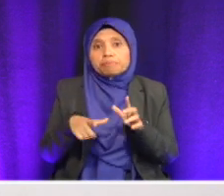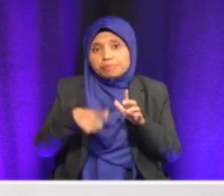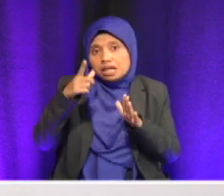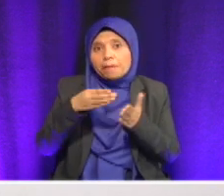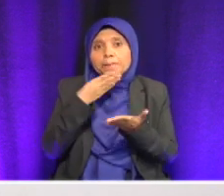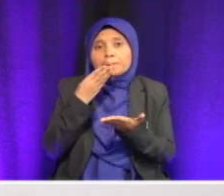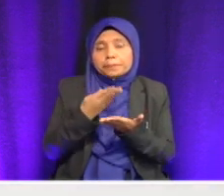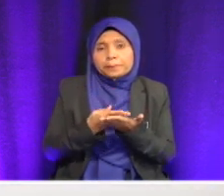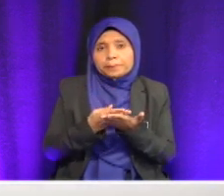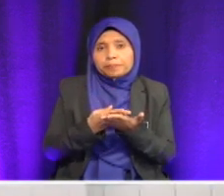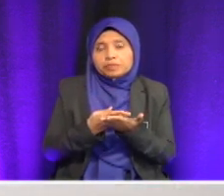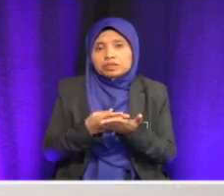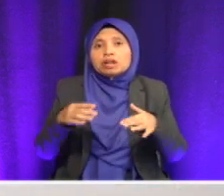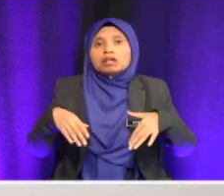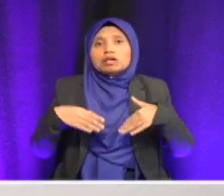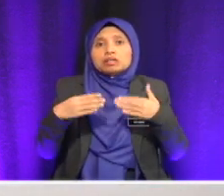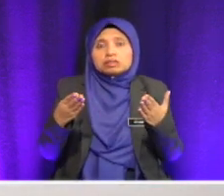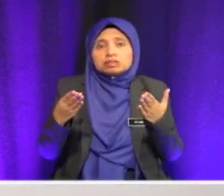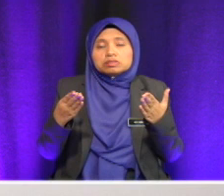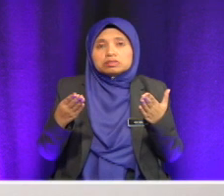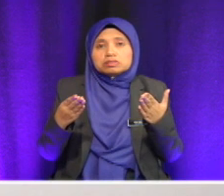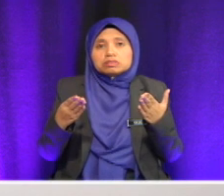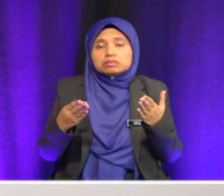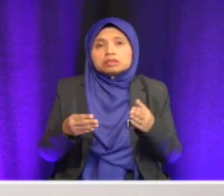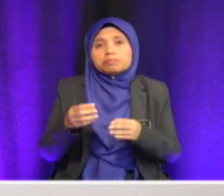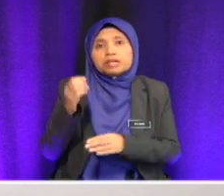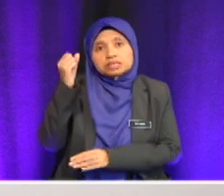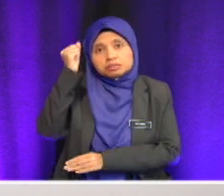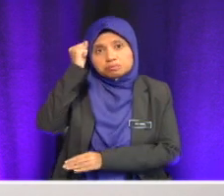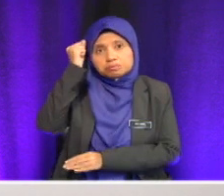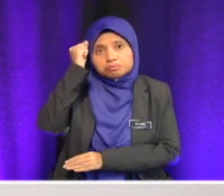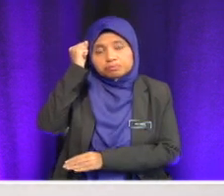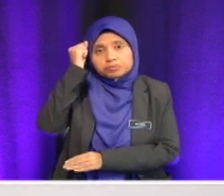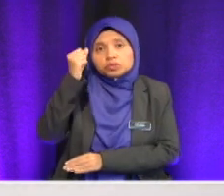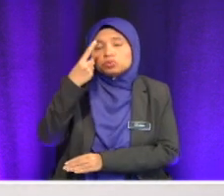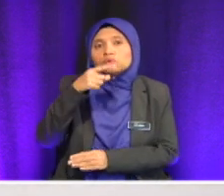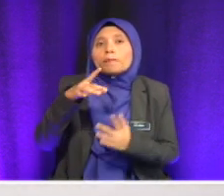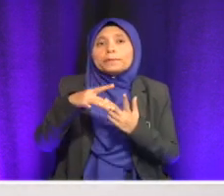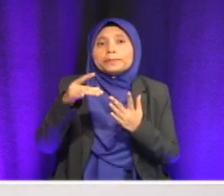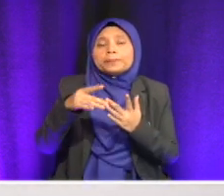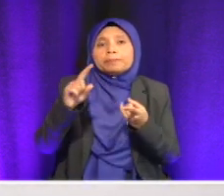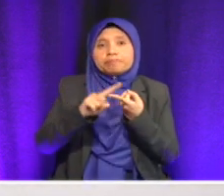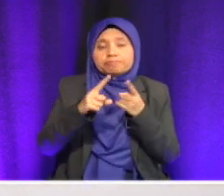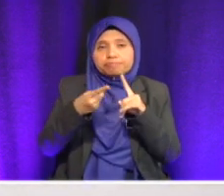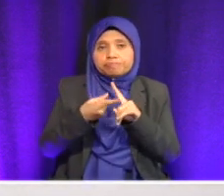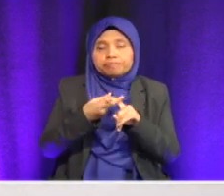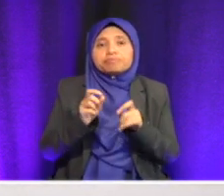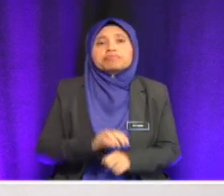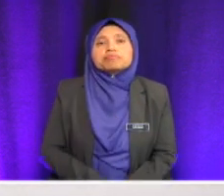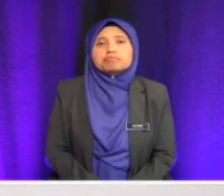shows us how animals don't consider differences when they choose their friends. All right, thank you, Shamimi and